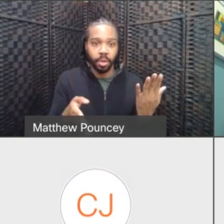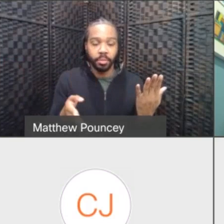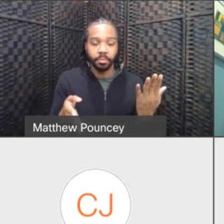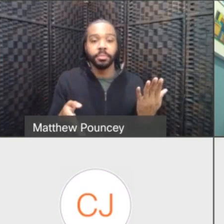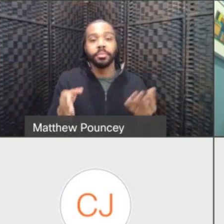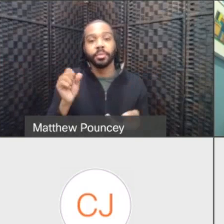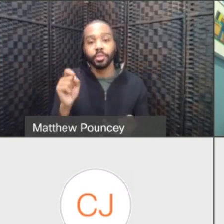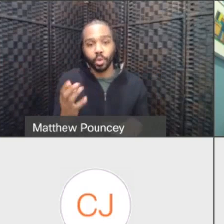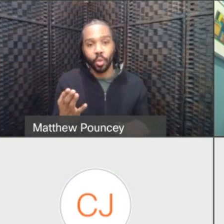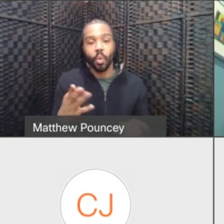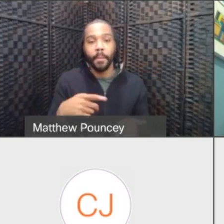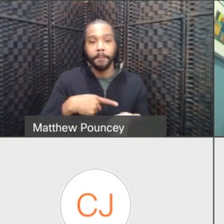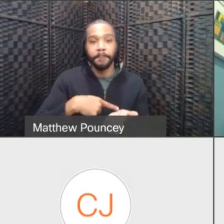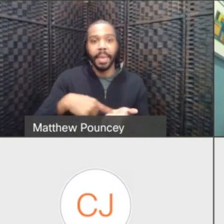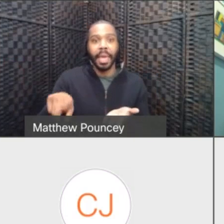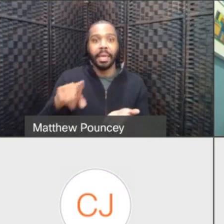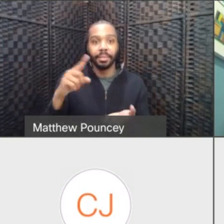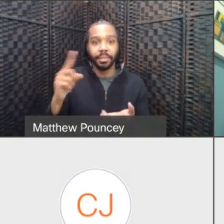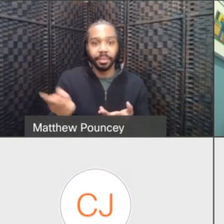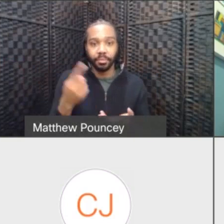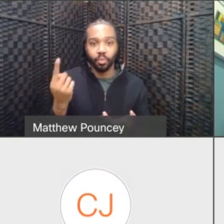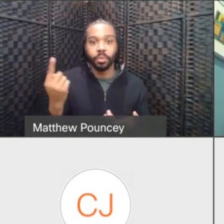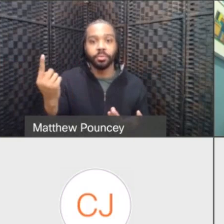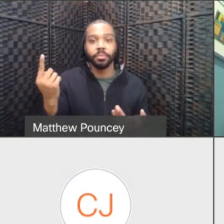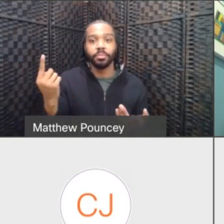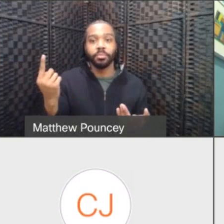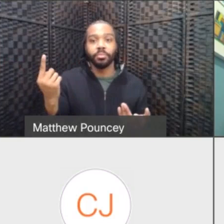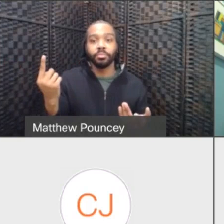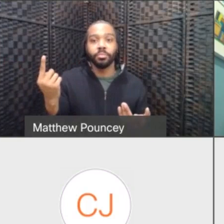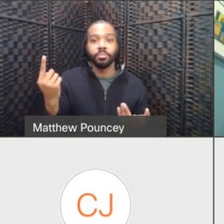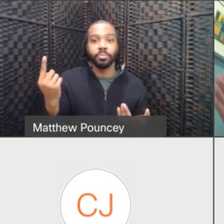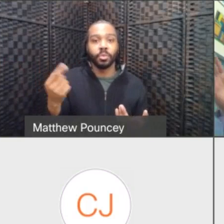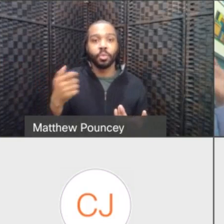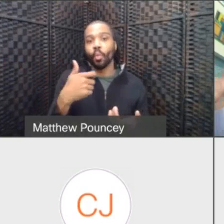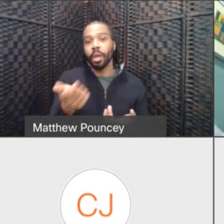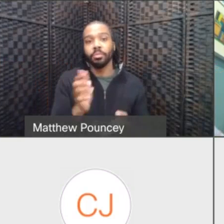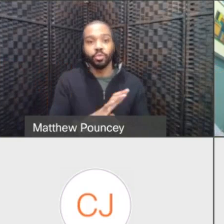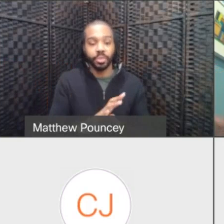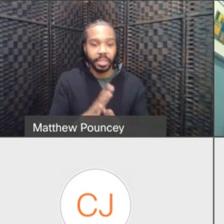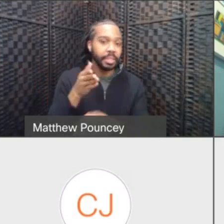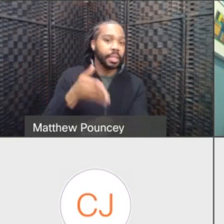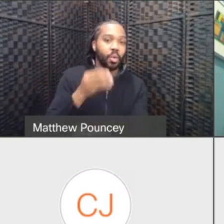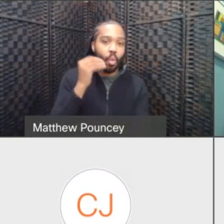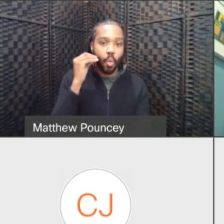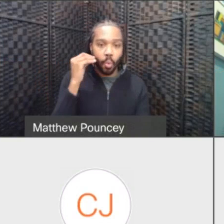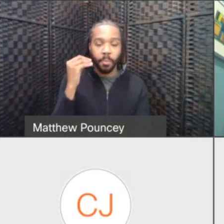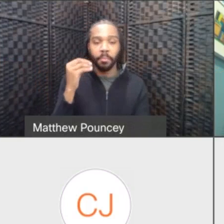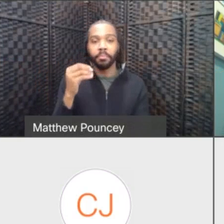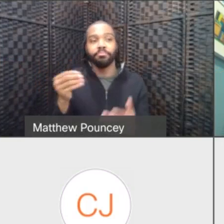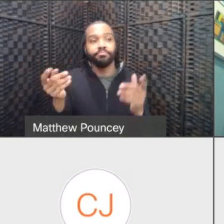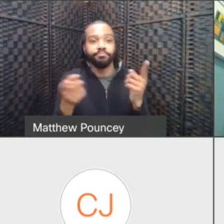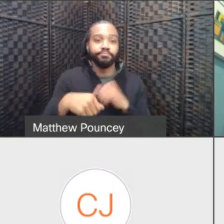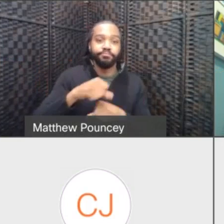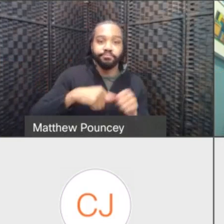so paying someone to, watch movies at home, to hang out with someone, to go to the